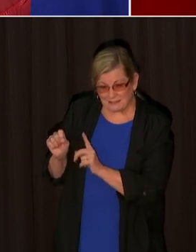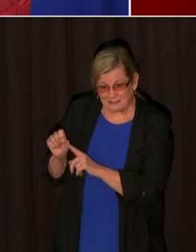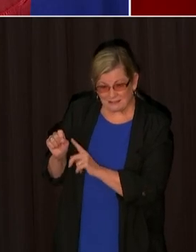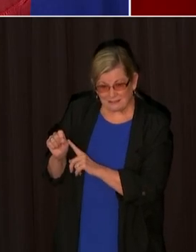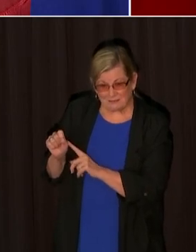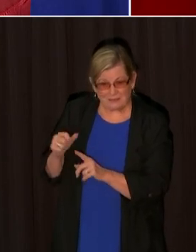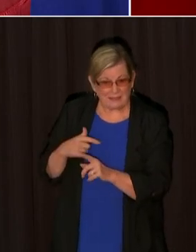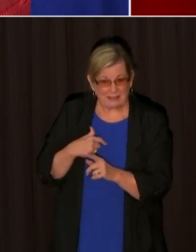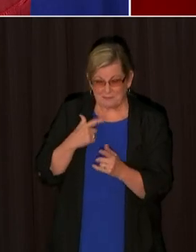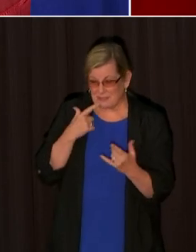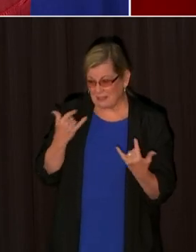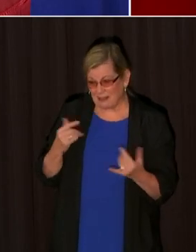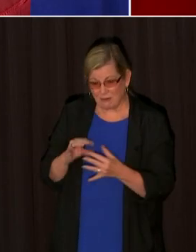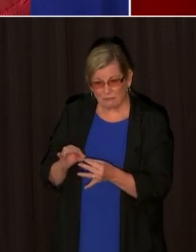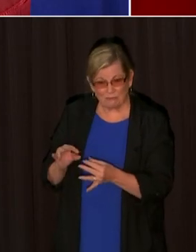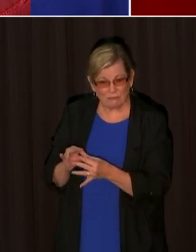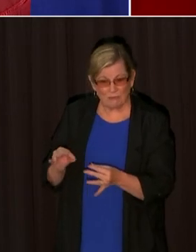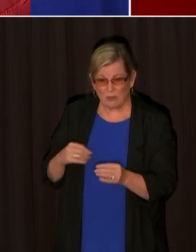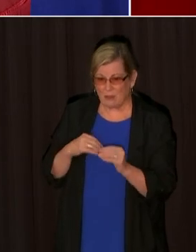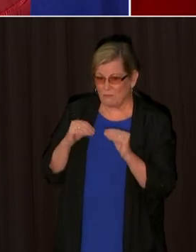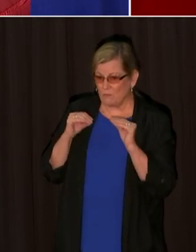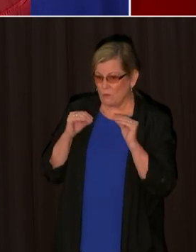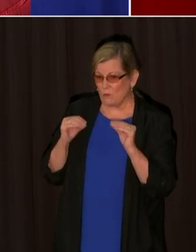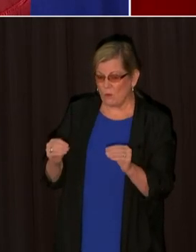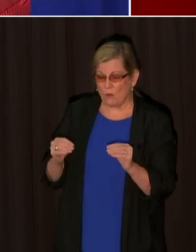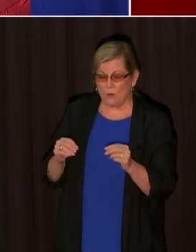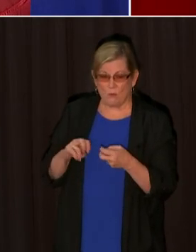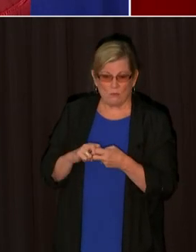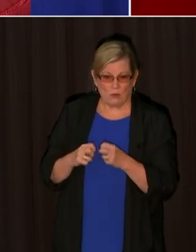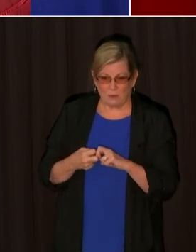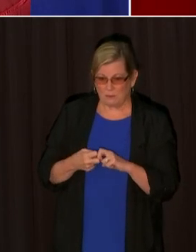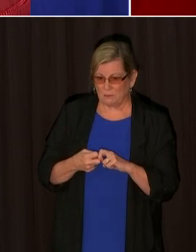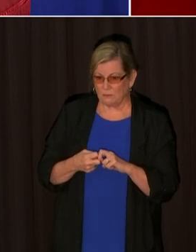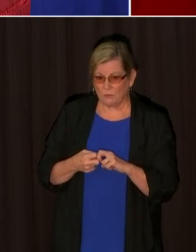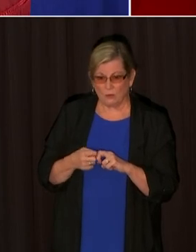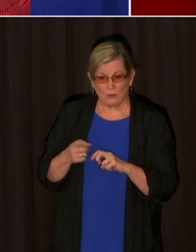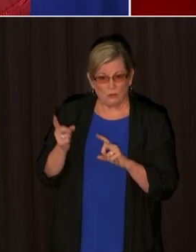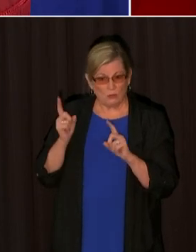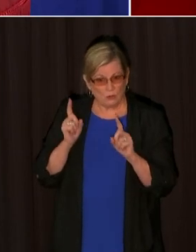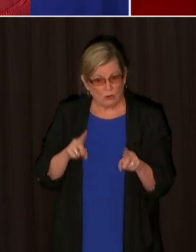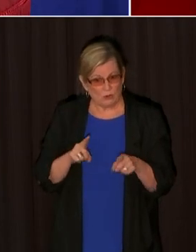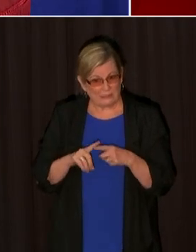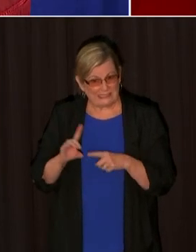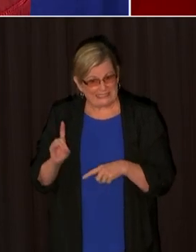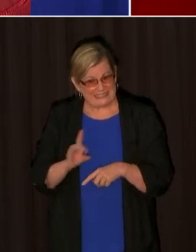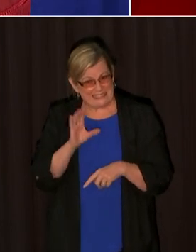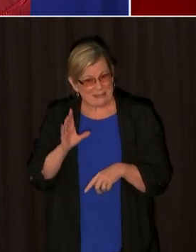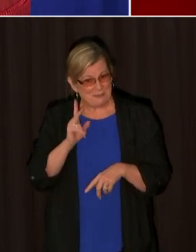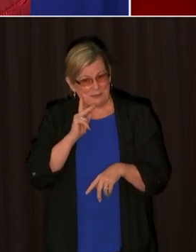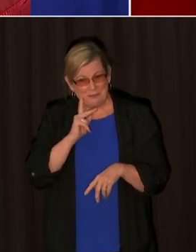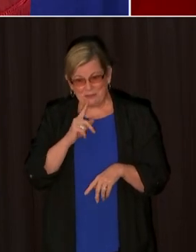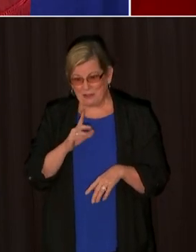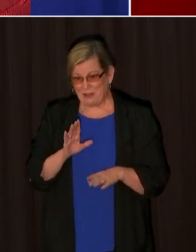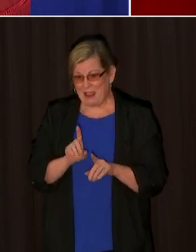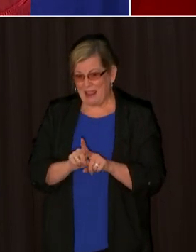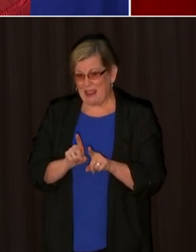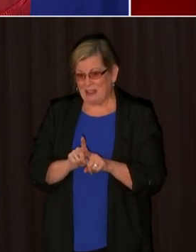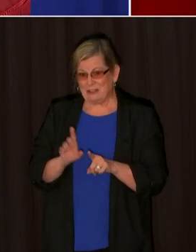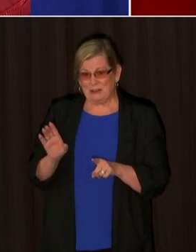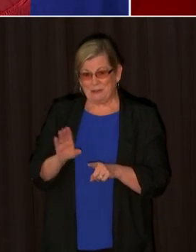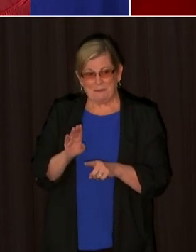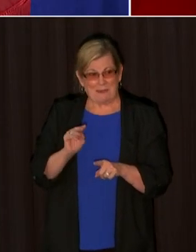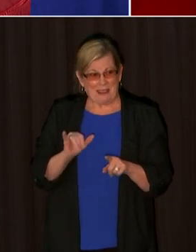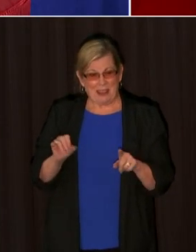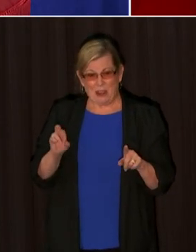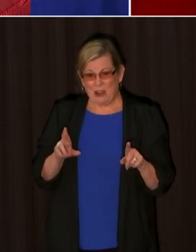have no problem whatsoever going to DC residents and saying, as your mayor, with all of the information that I have, I think